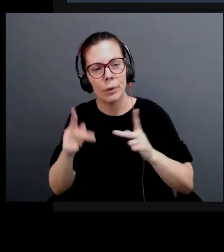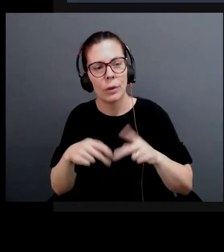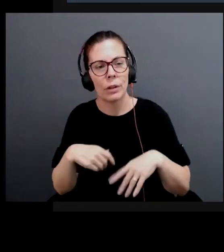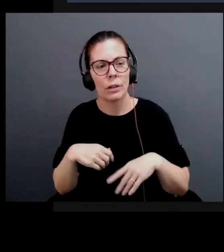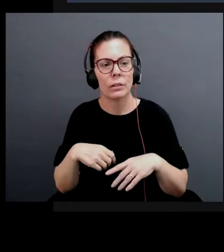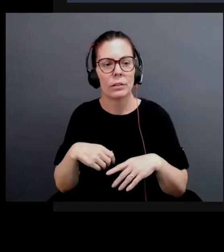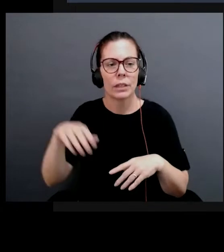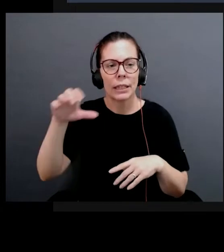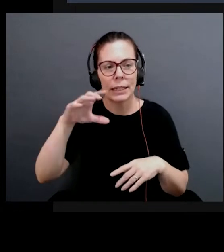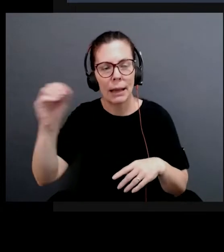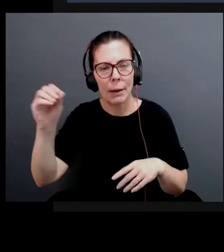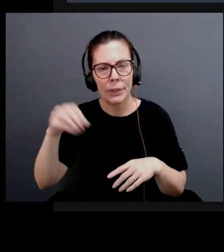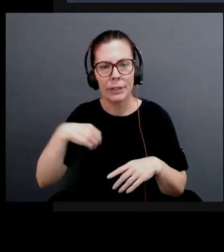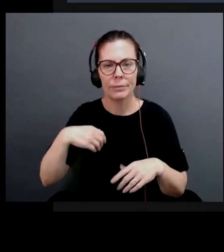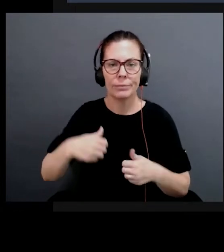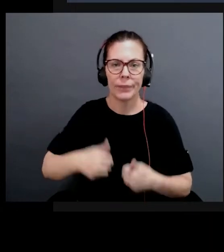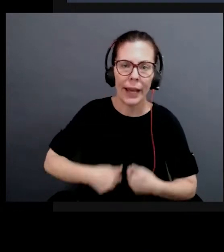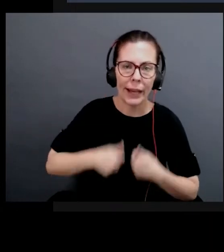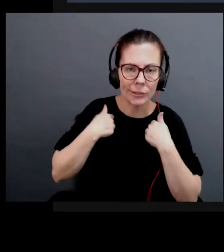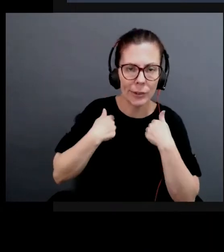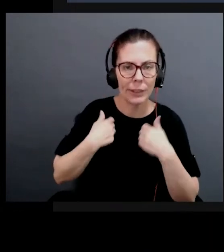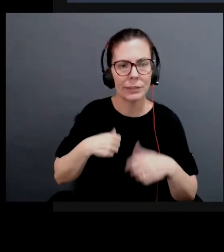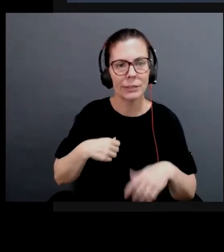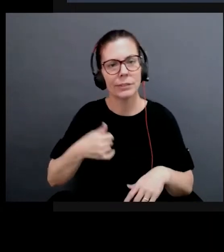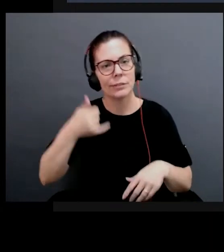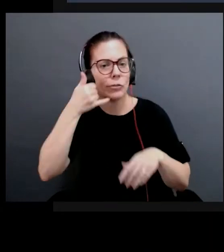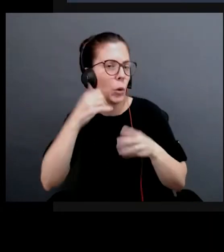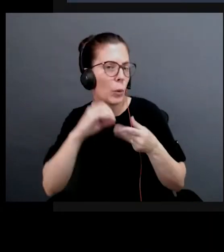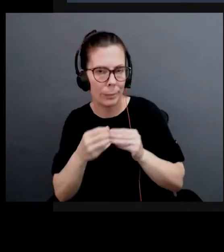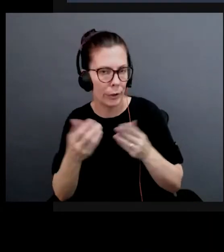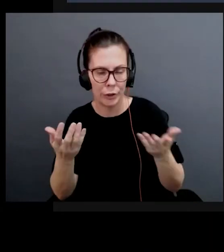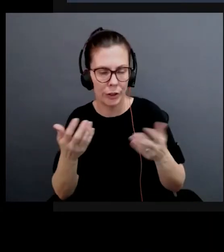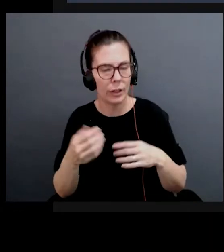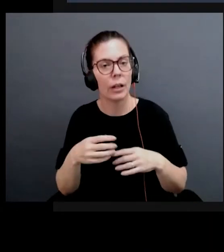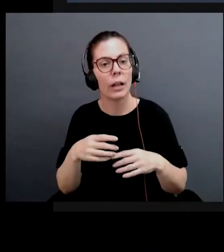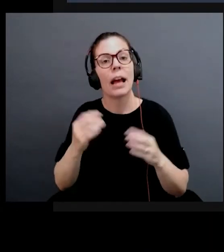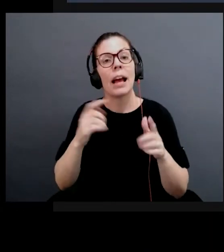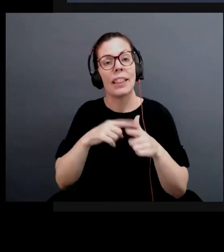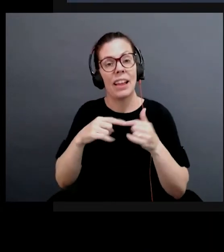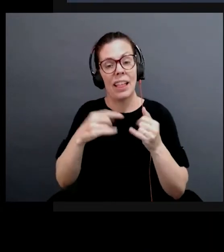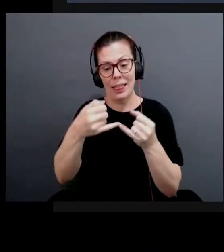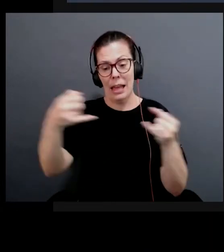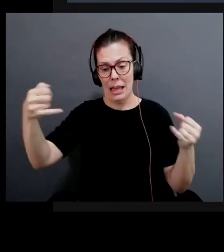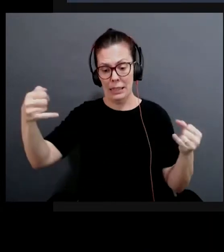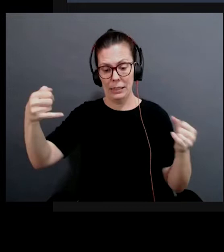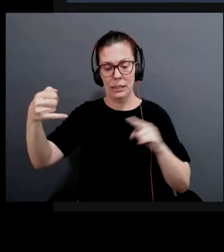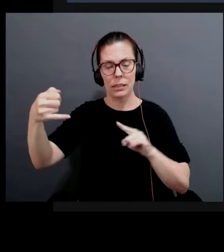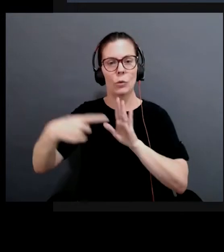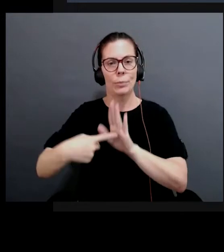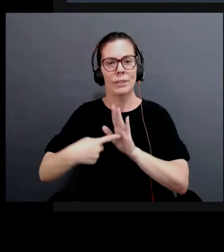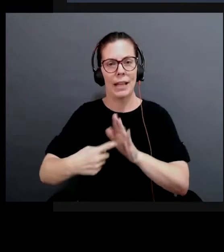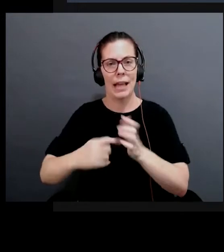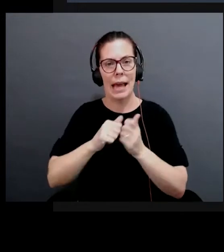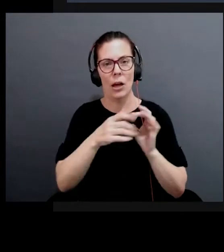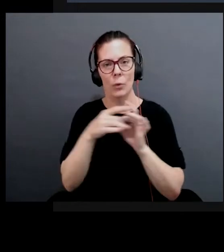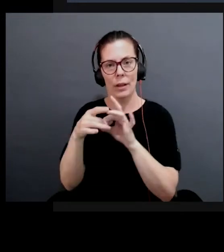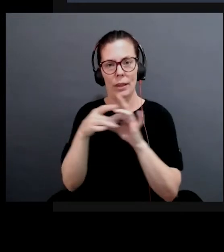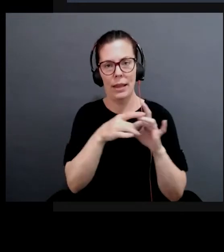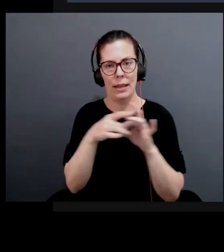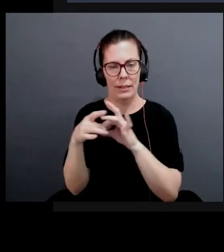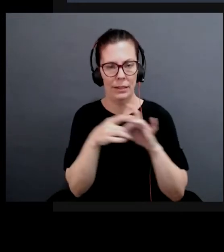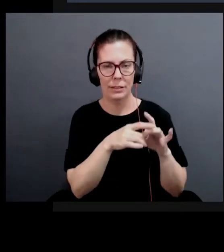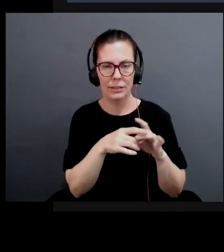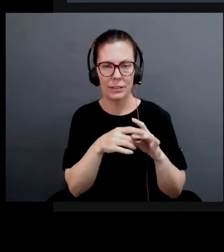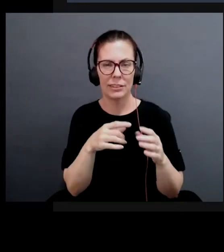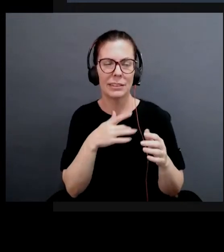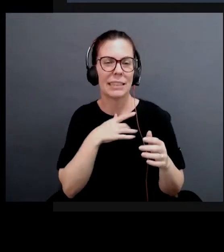address, phone number, things like that. And the relation and the lines that are connecting them together represents how those two things are related, often kind of thought of as the